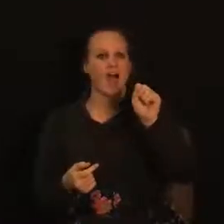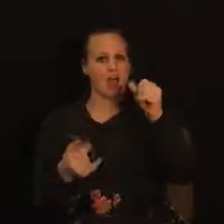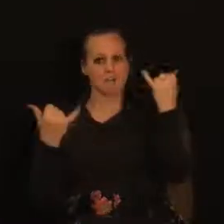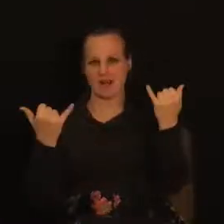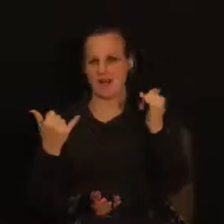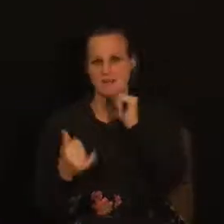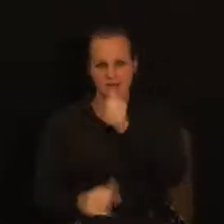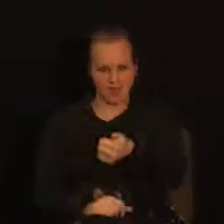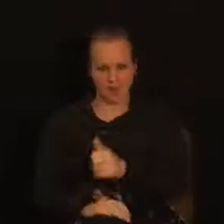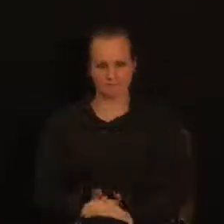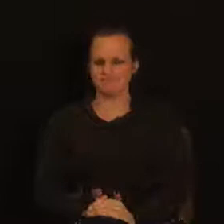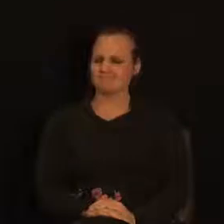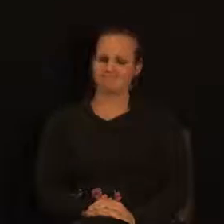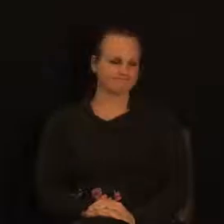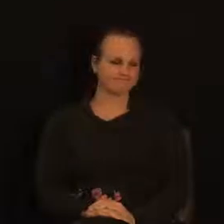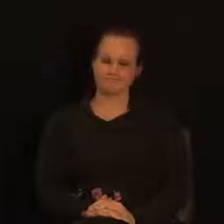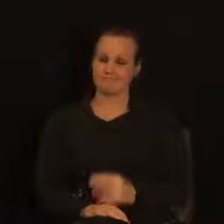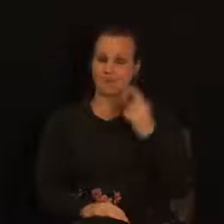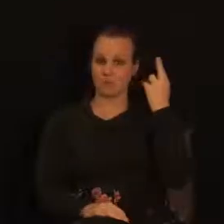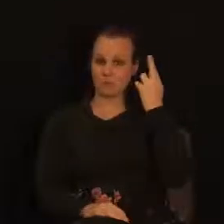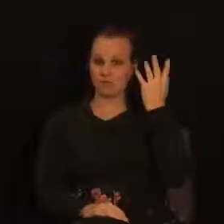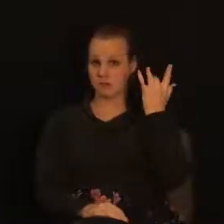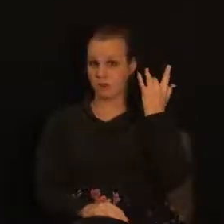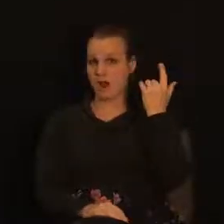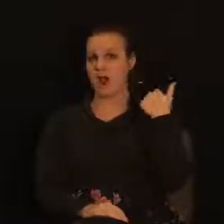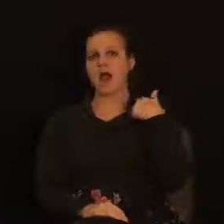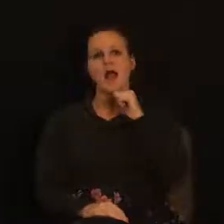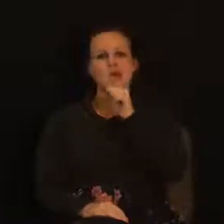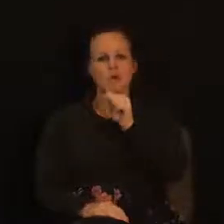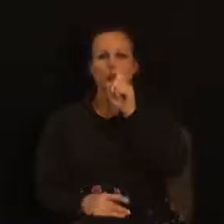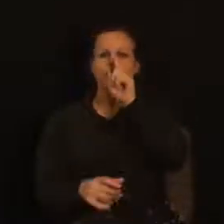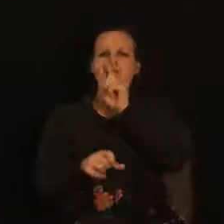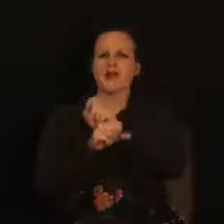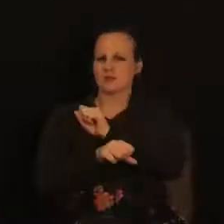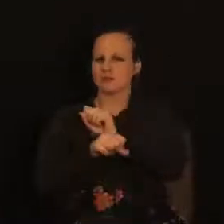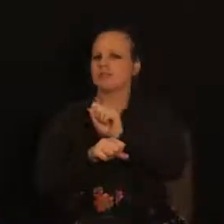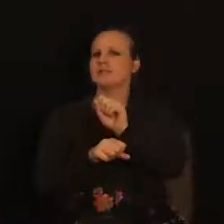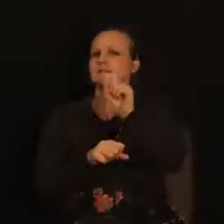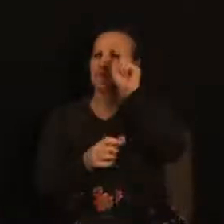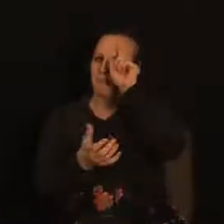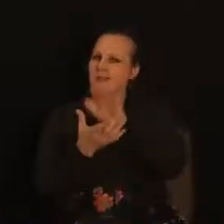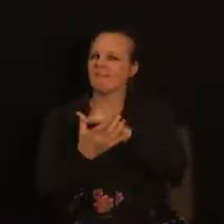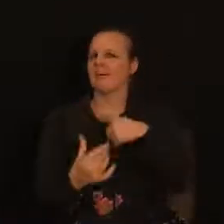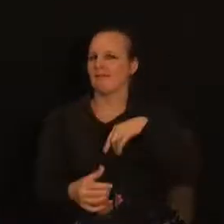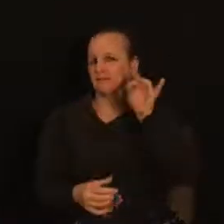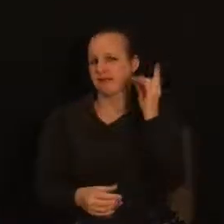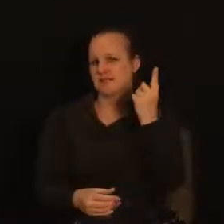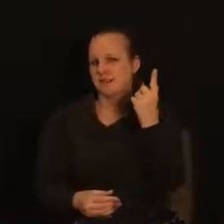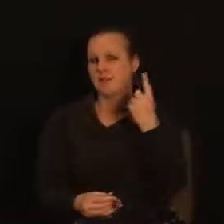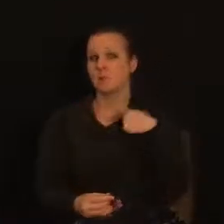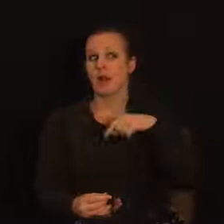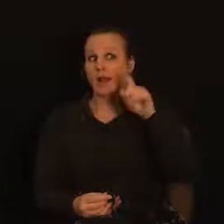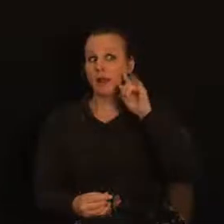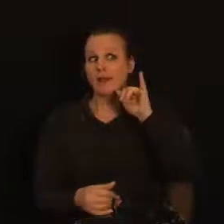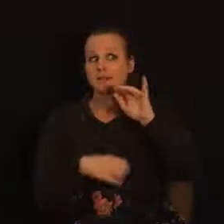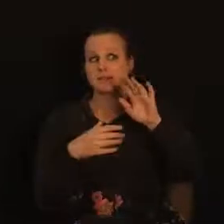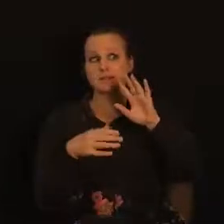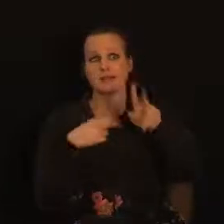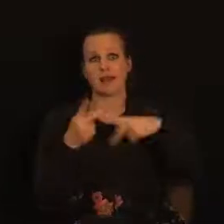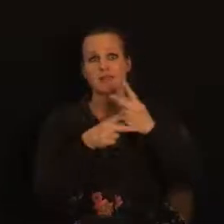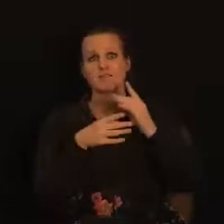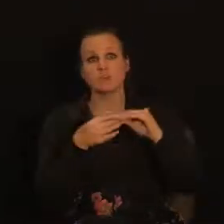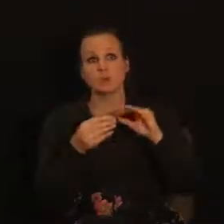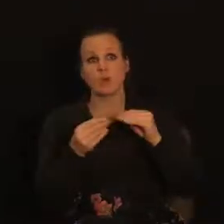that is because I don't actually believe that I'm going to find anything. In fact, when I hear stories like that, I don't know if it's because I'm